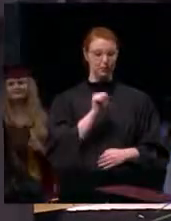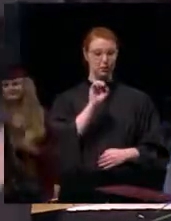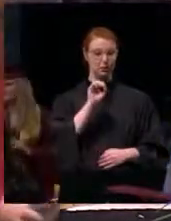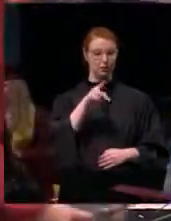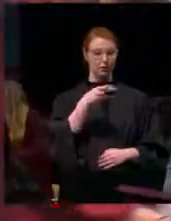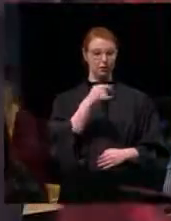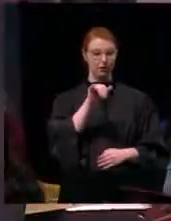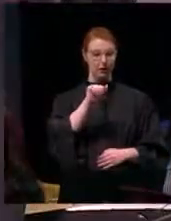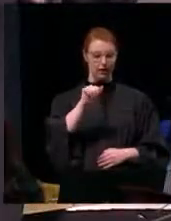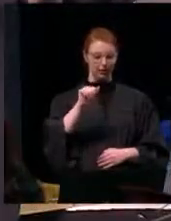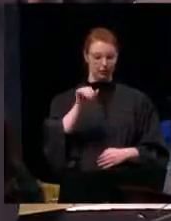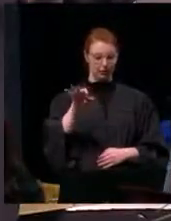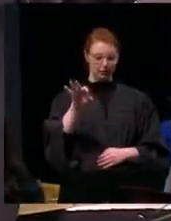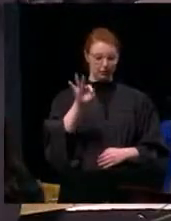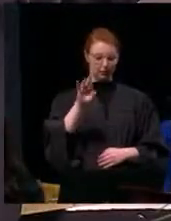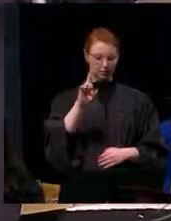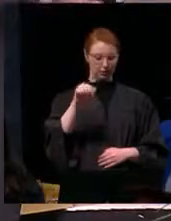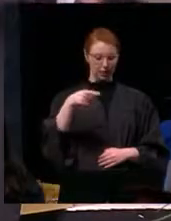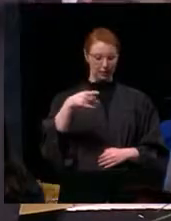Sophia Frippier.